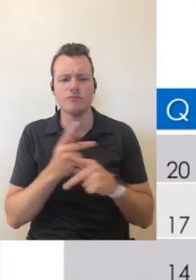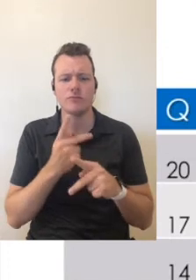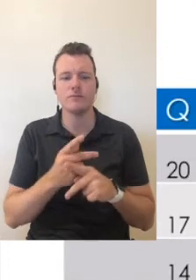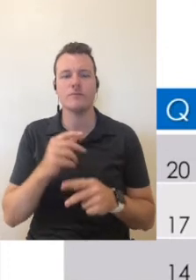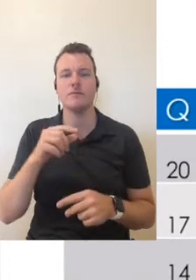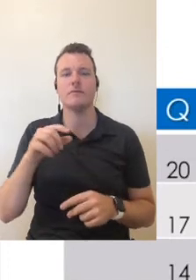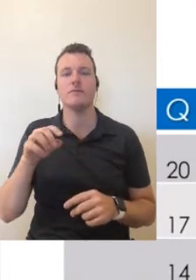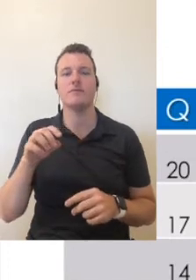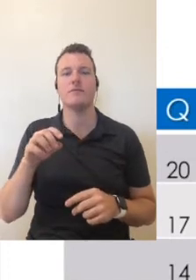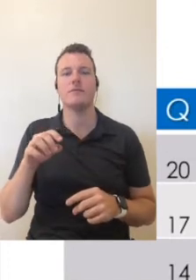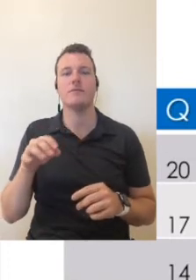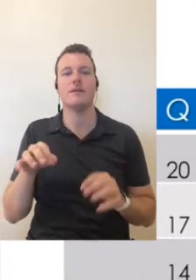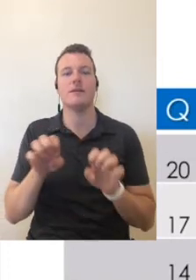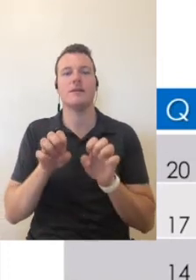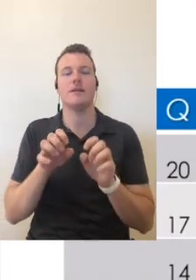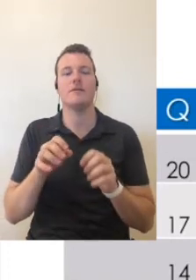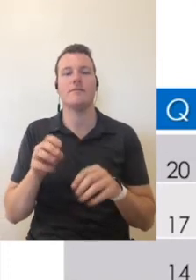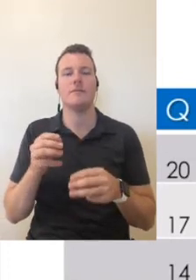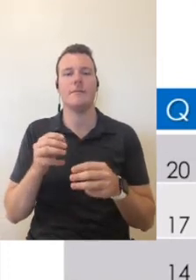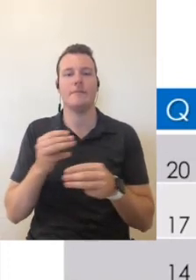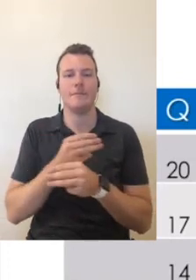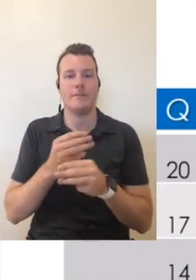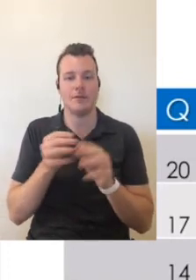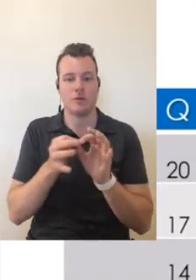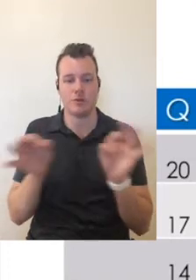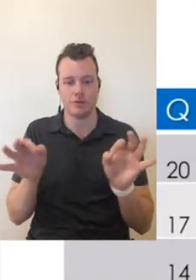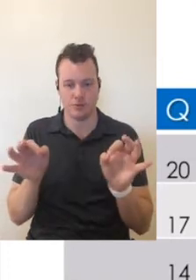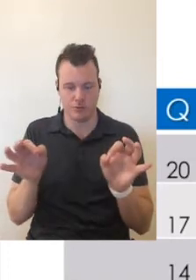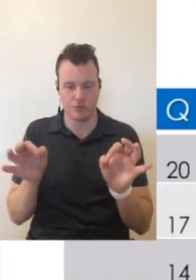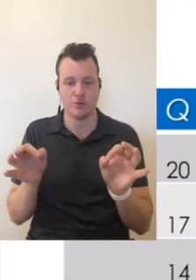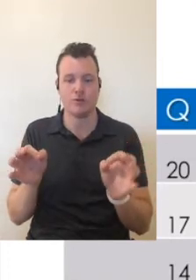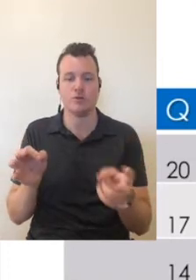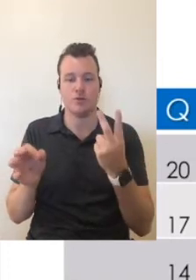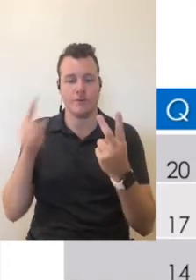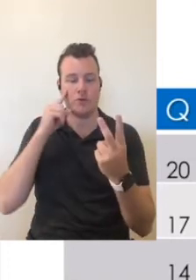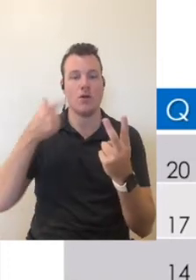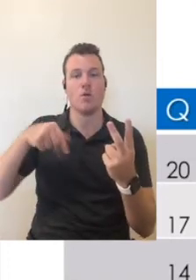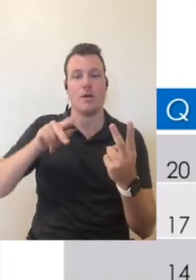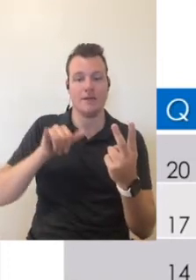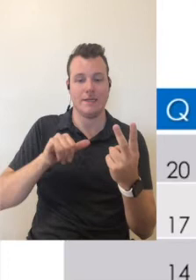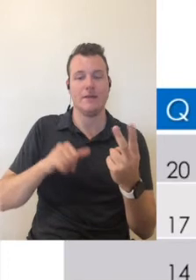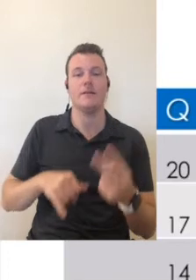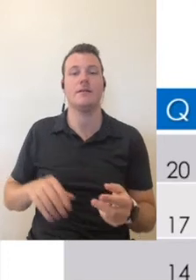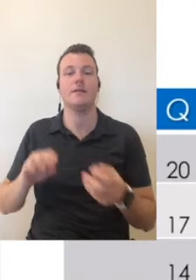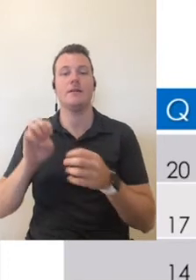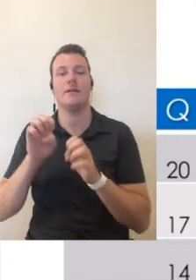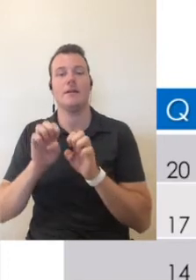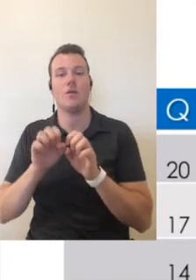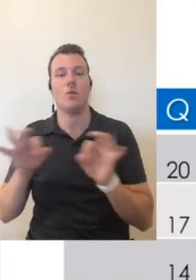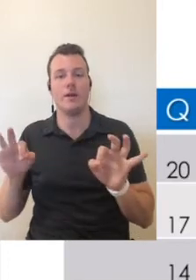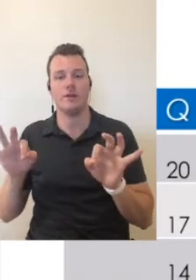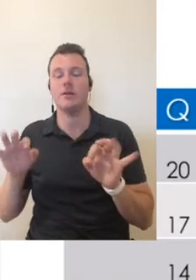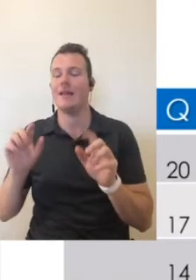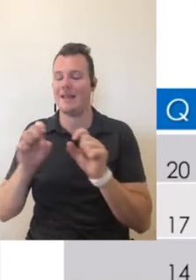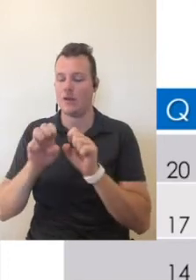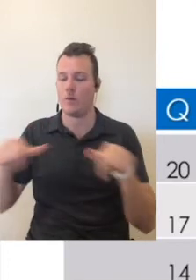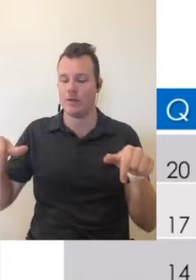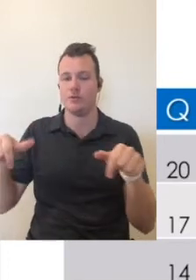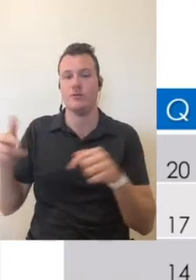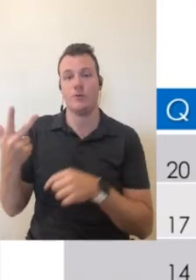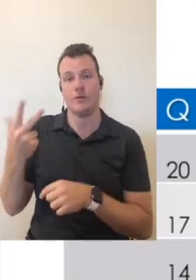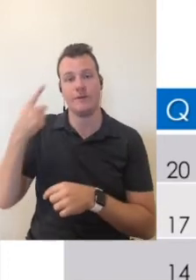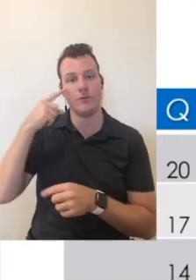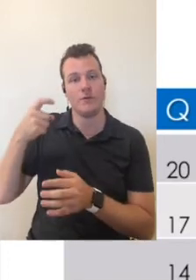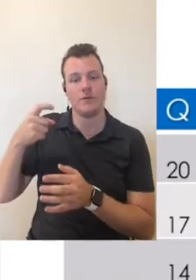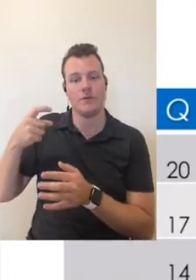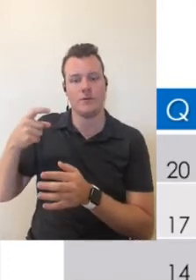using equation two for quantity and equation three for price. So to give you an example, if we